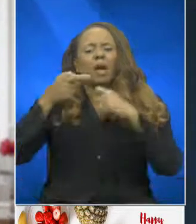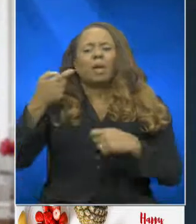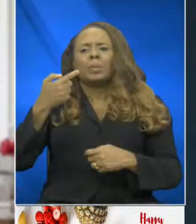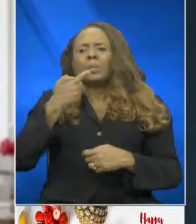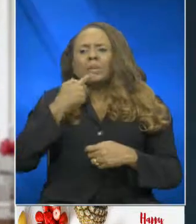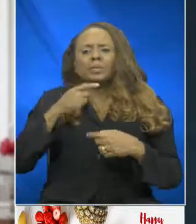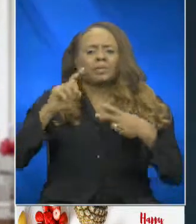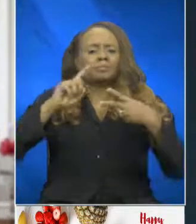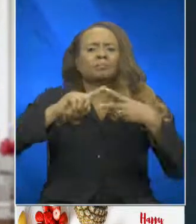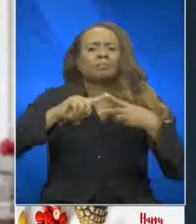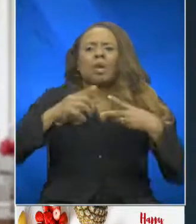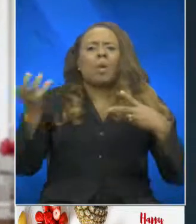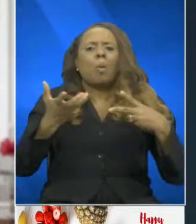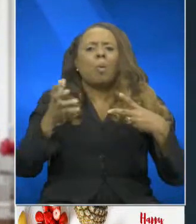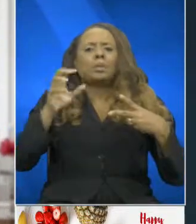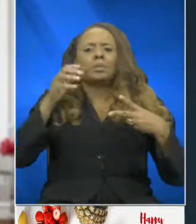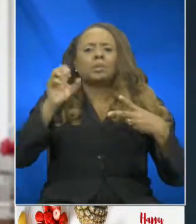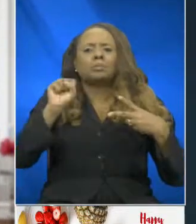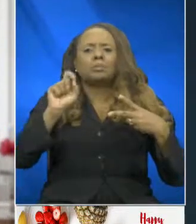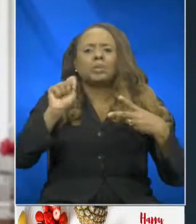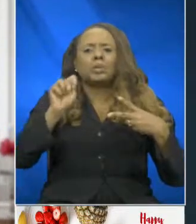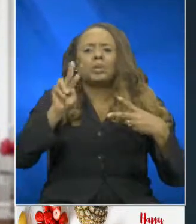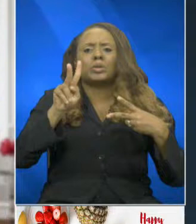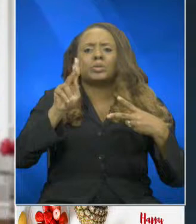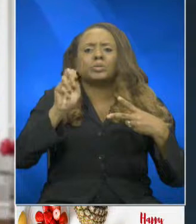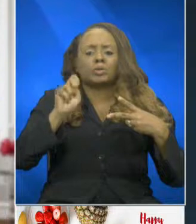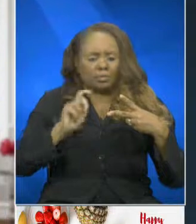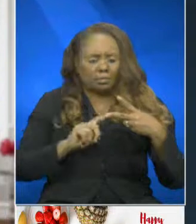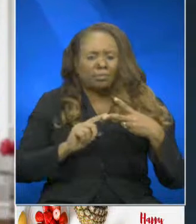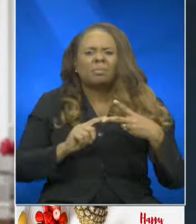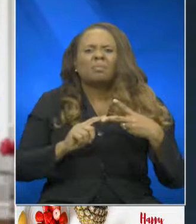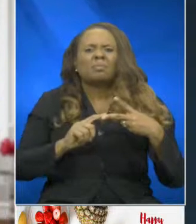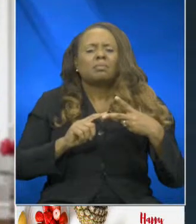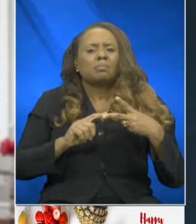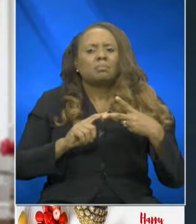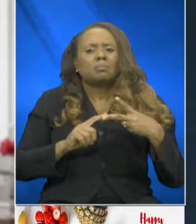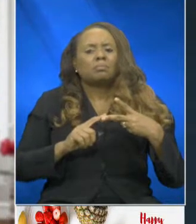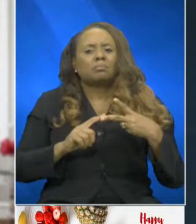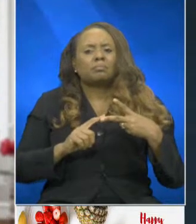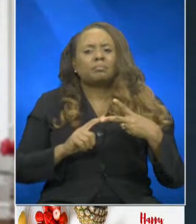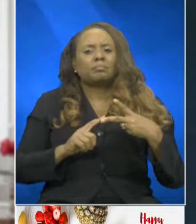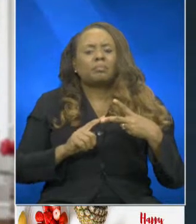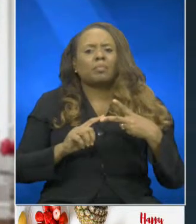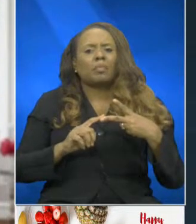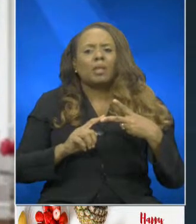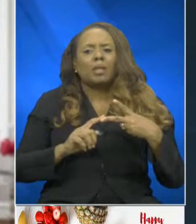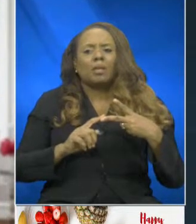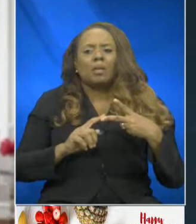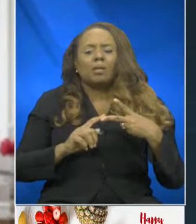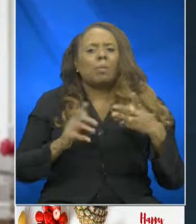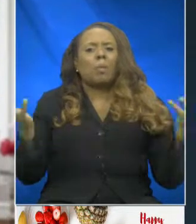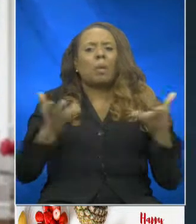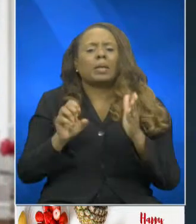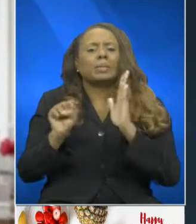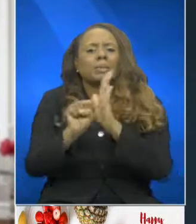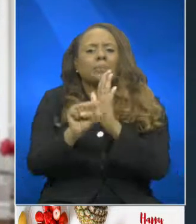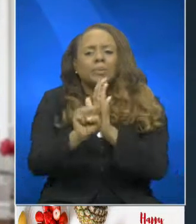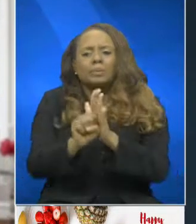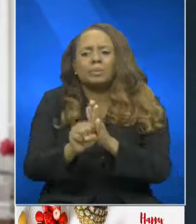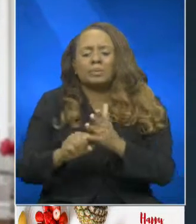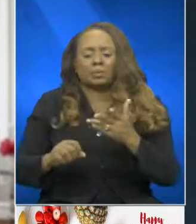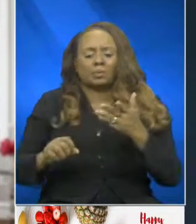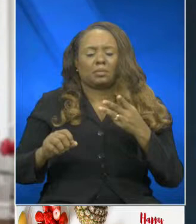the symptoms? And when you hear of strokes, you also hear of the